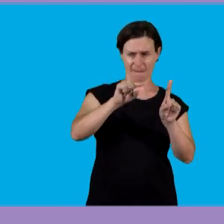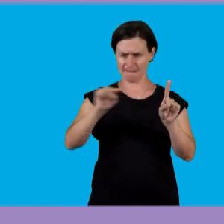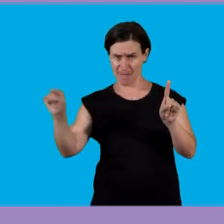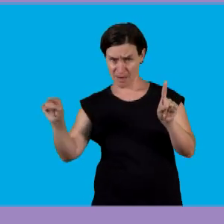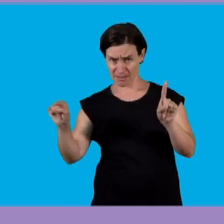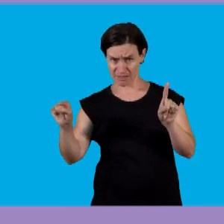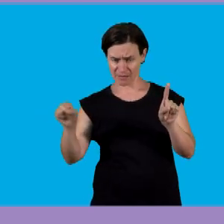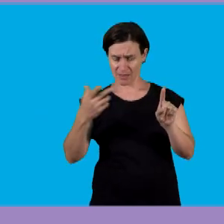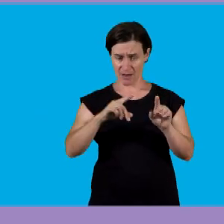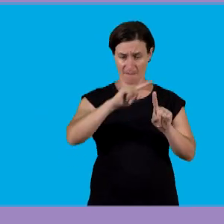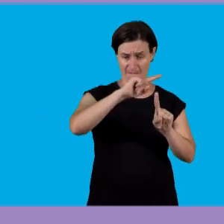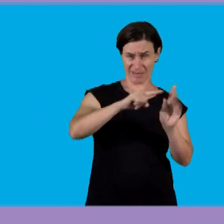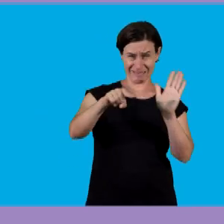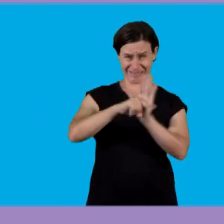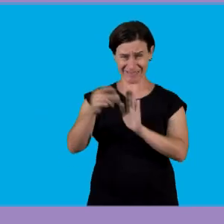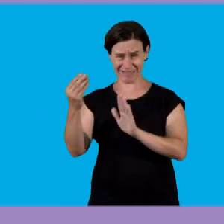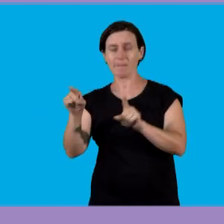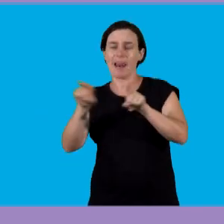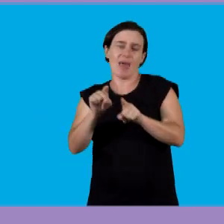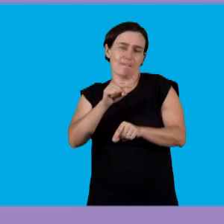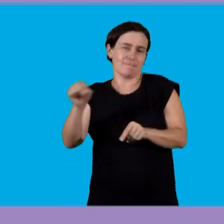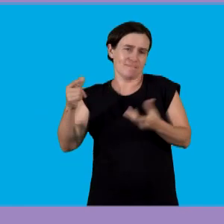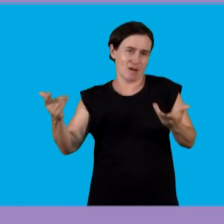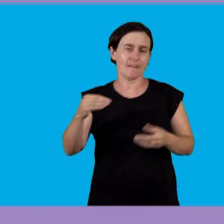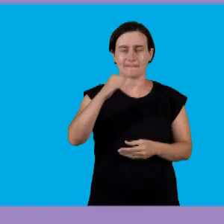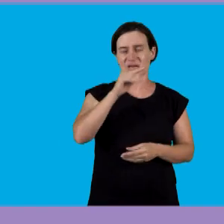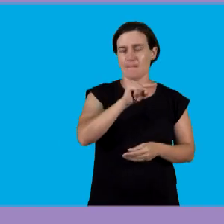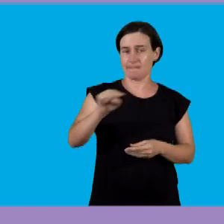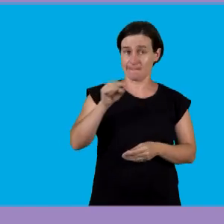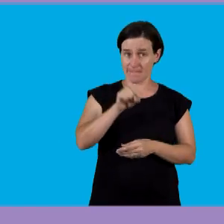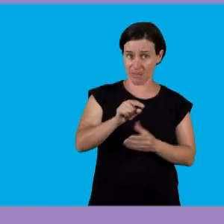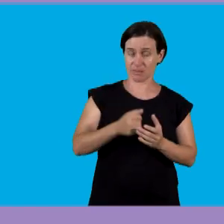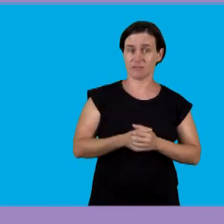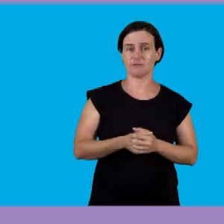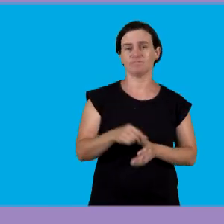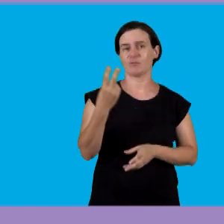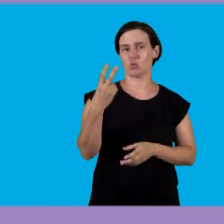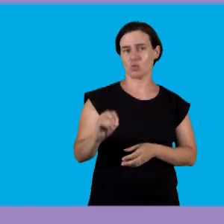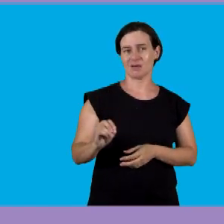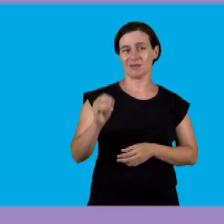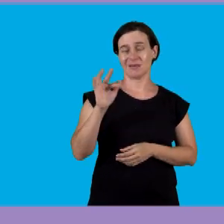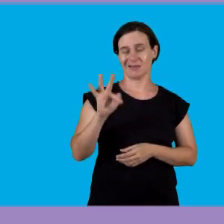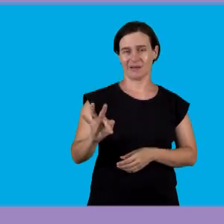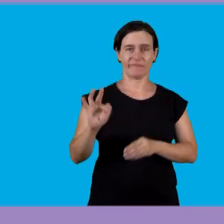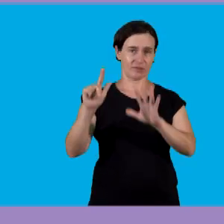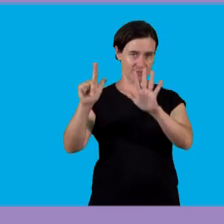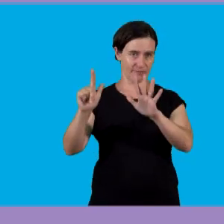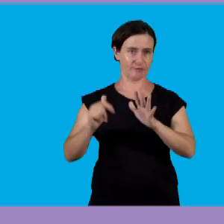adding a negative number is the same as subtracting its additive inverse. So there we are going to say minus 20f,